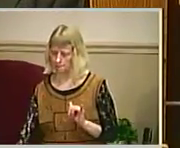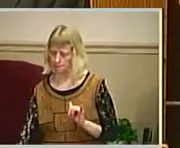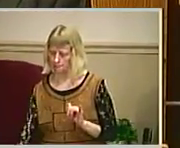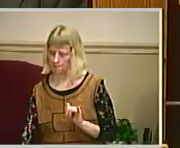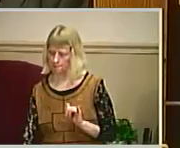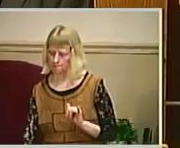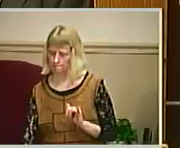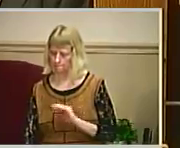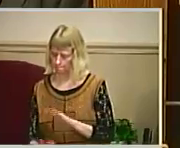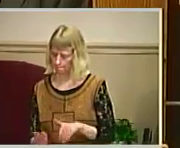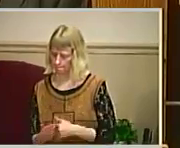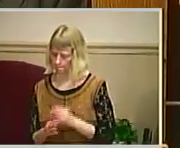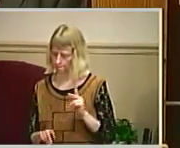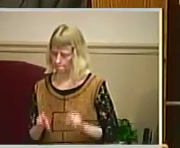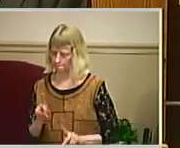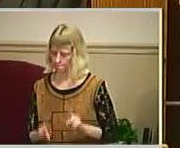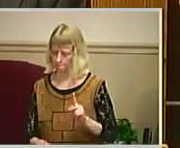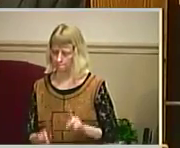for all people.